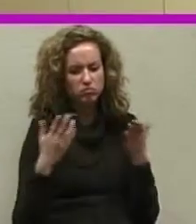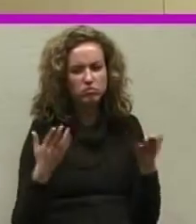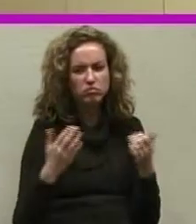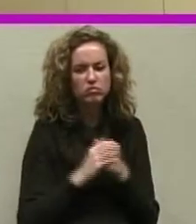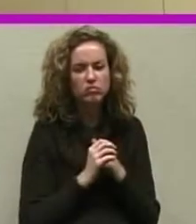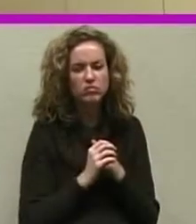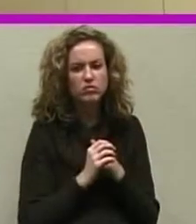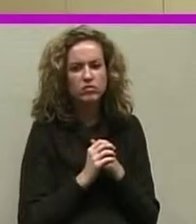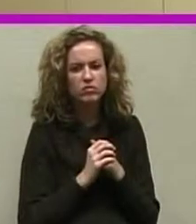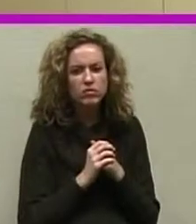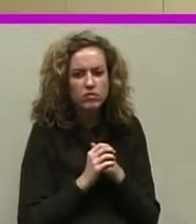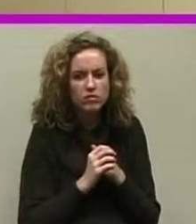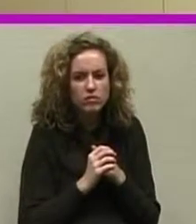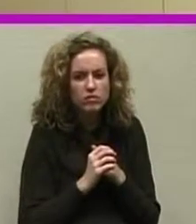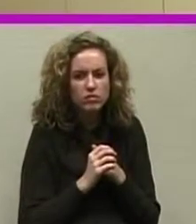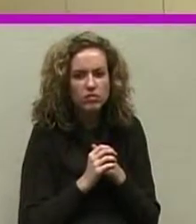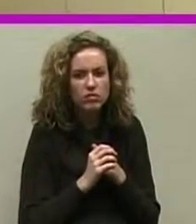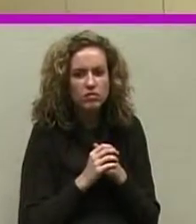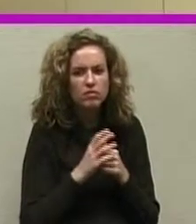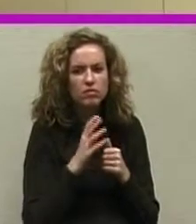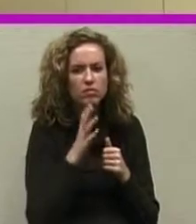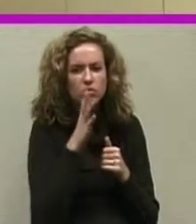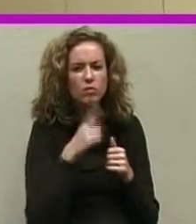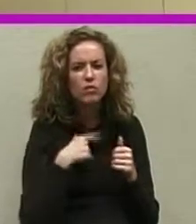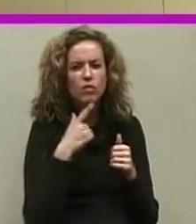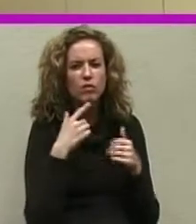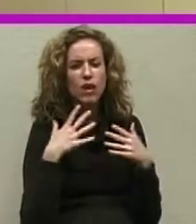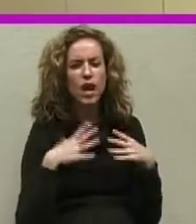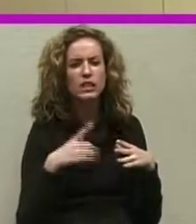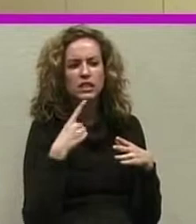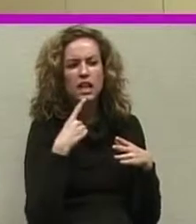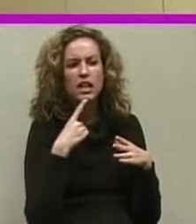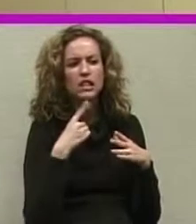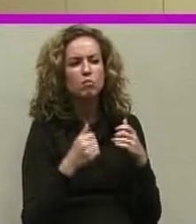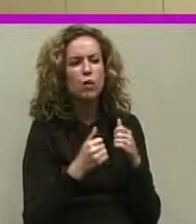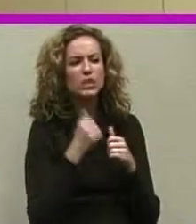Mostly lecture and Okay, mostly lecture out of the text.